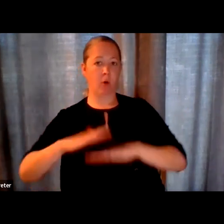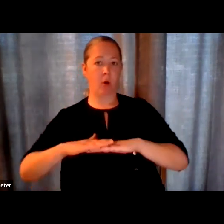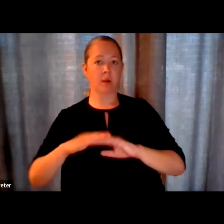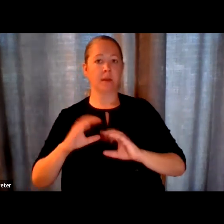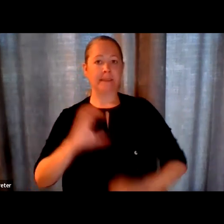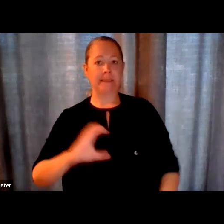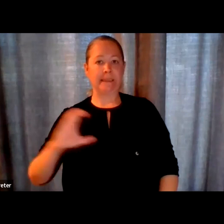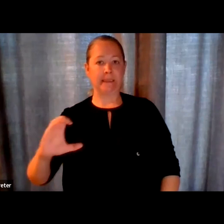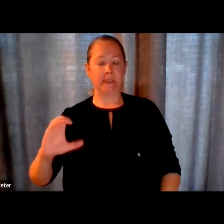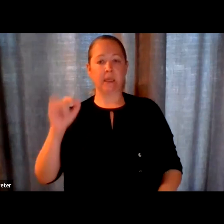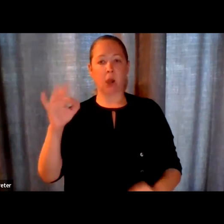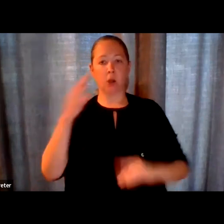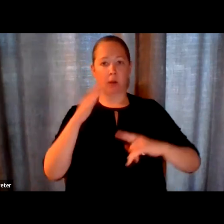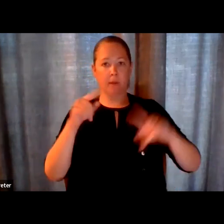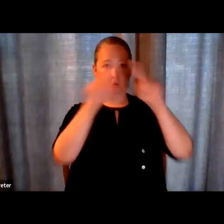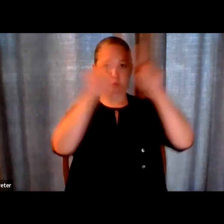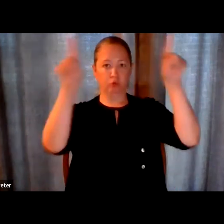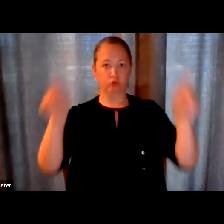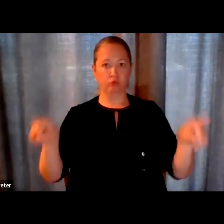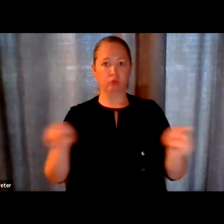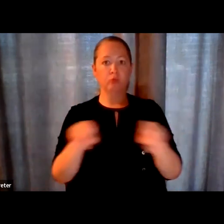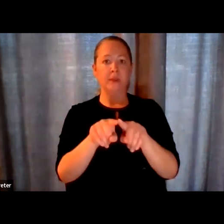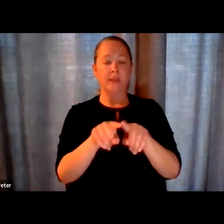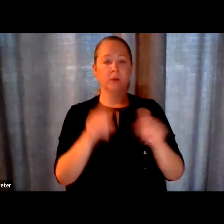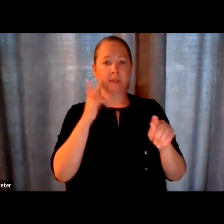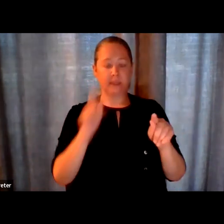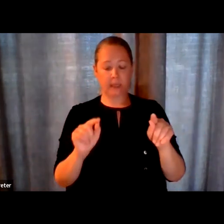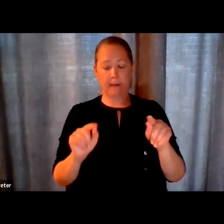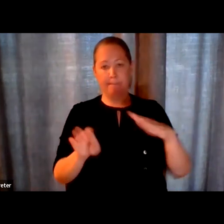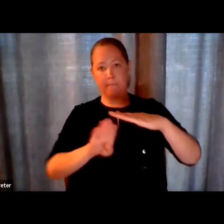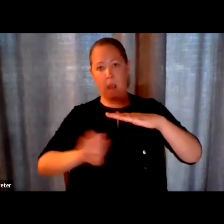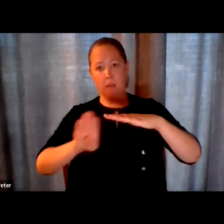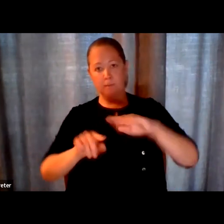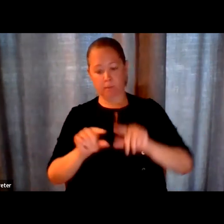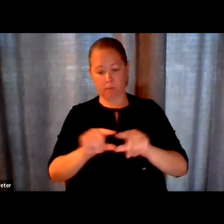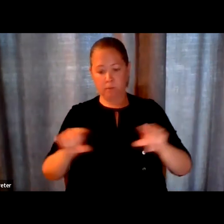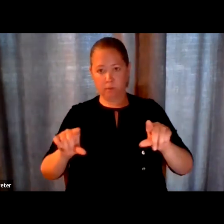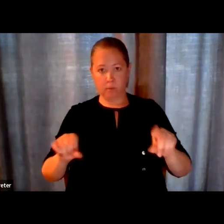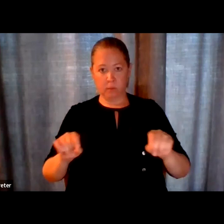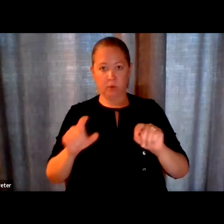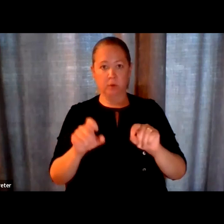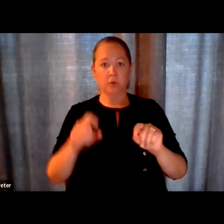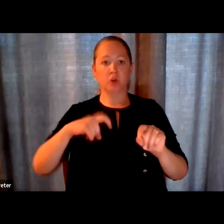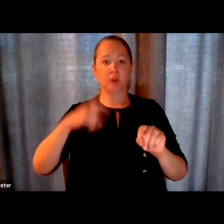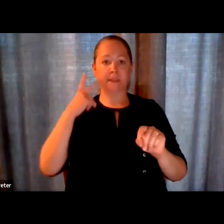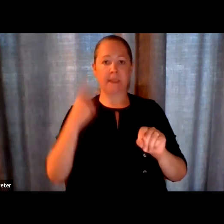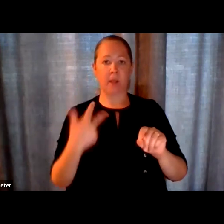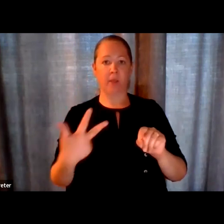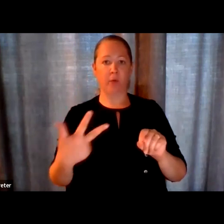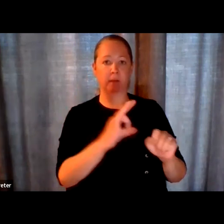Along the bottom of your screen, you should see 3 dots that say more, and you can turn on